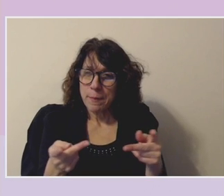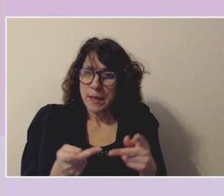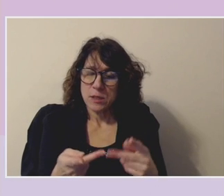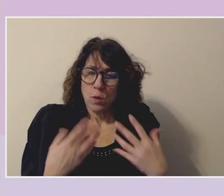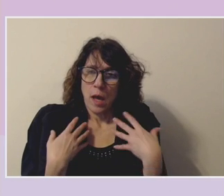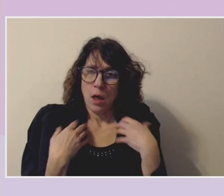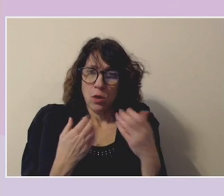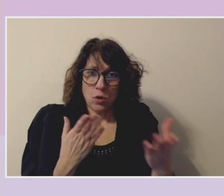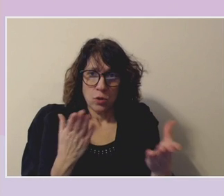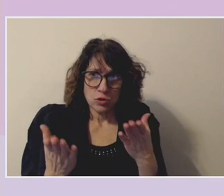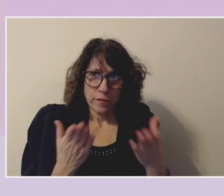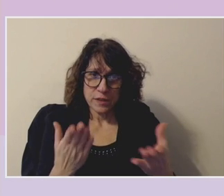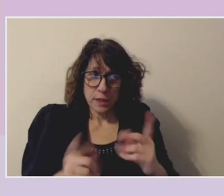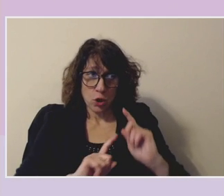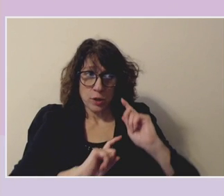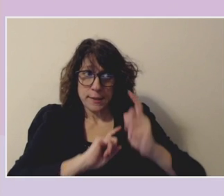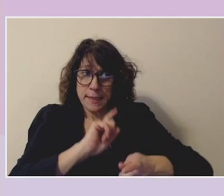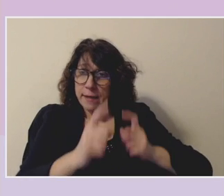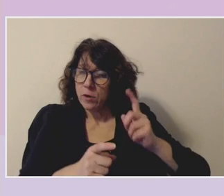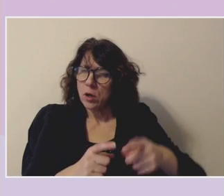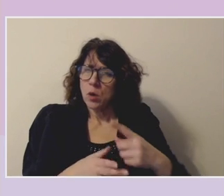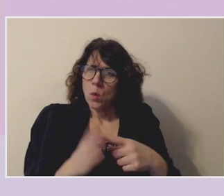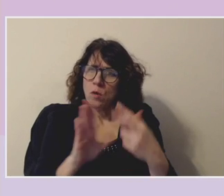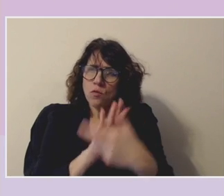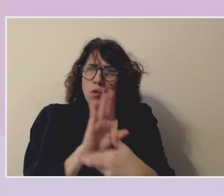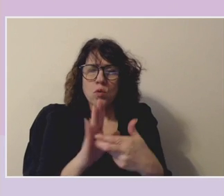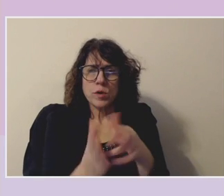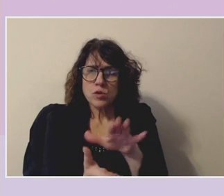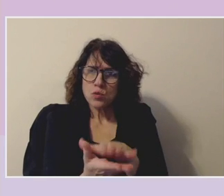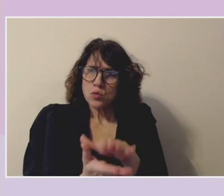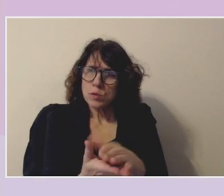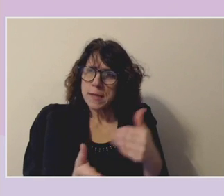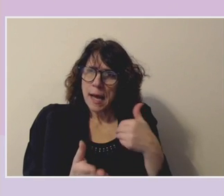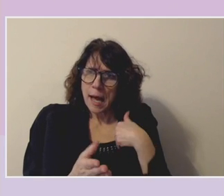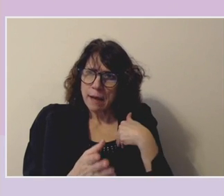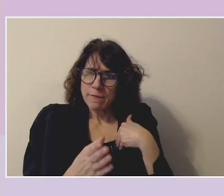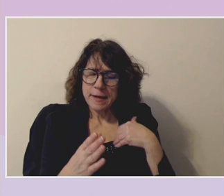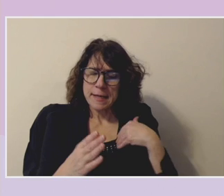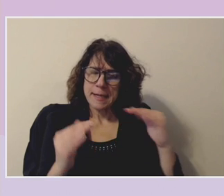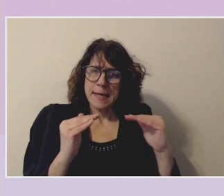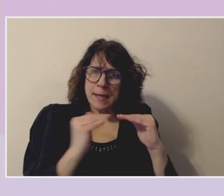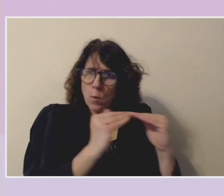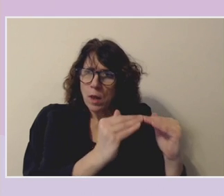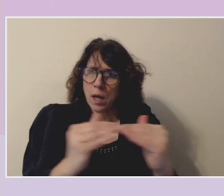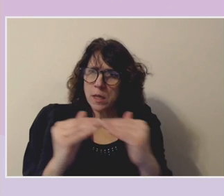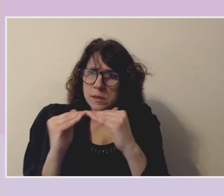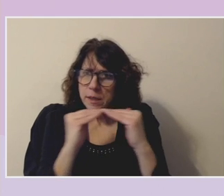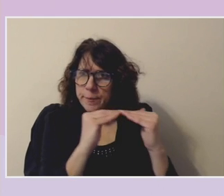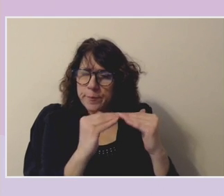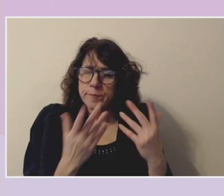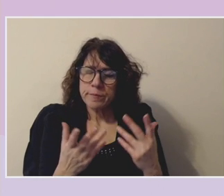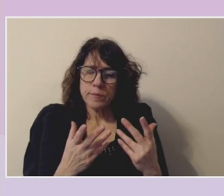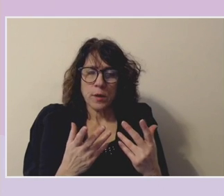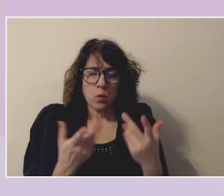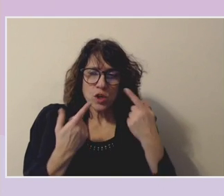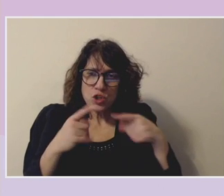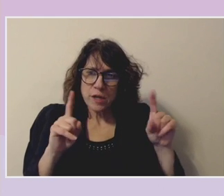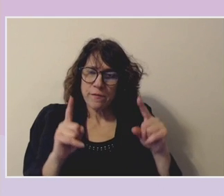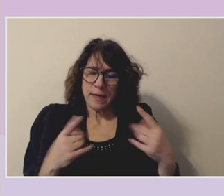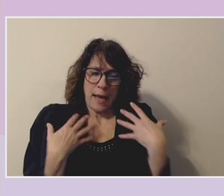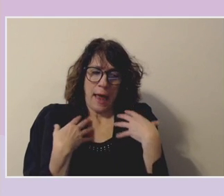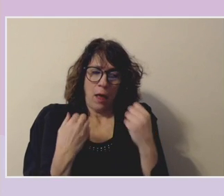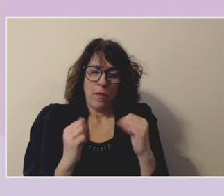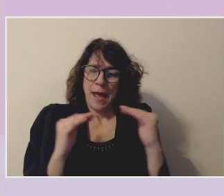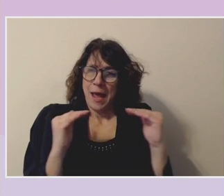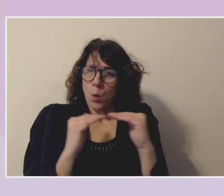services are delivered. What role can schools play in leveling the playing field or achieving health equity? And what would it take